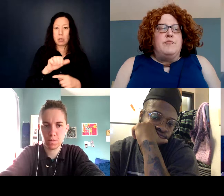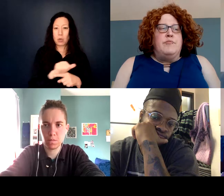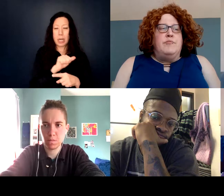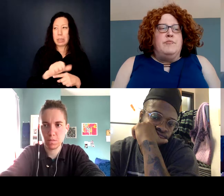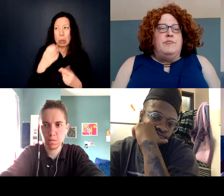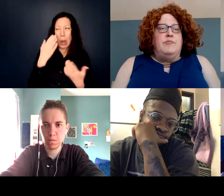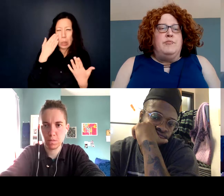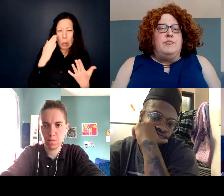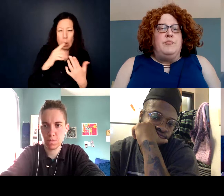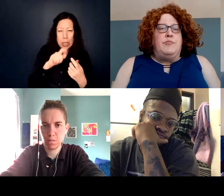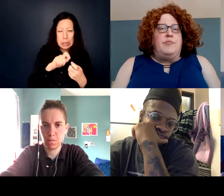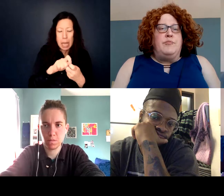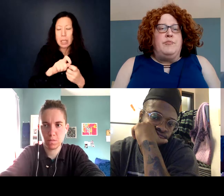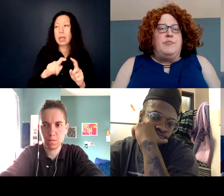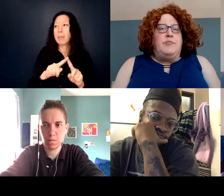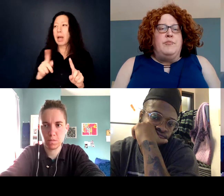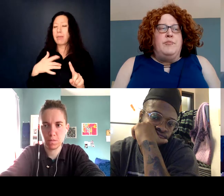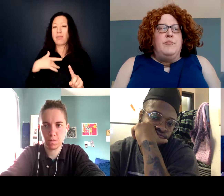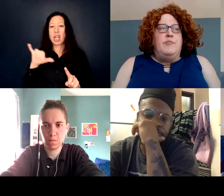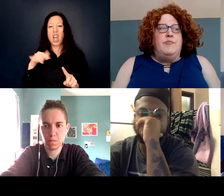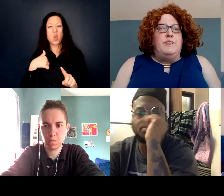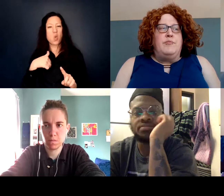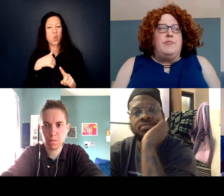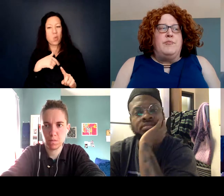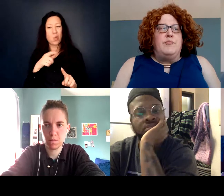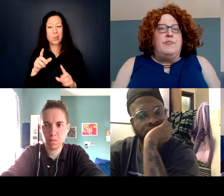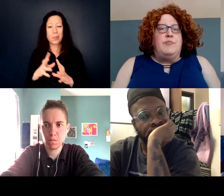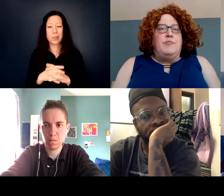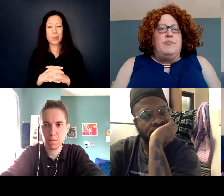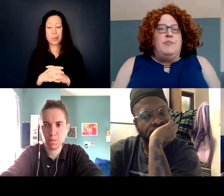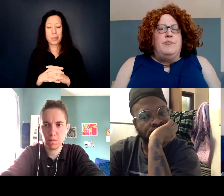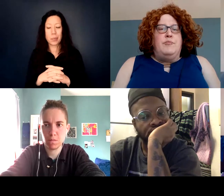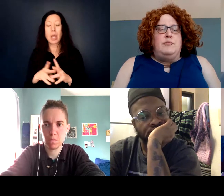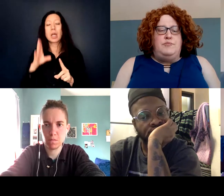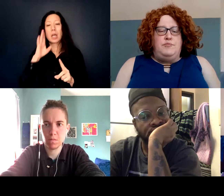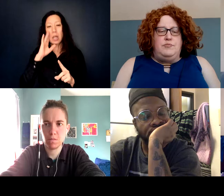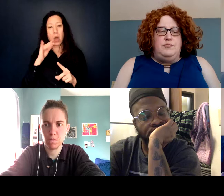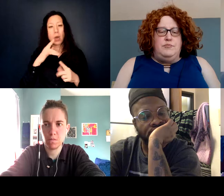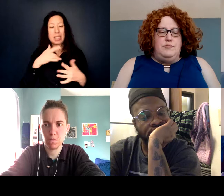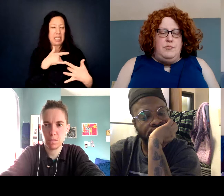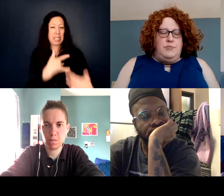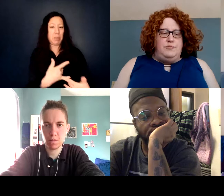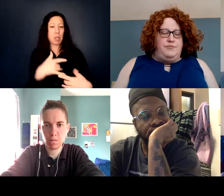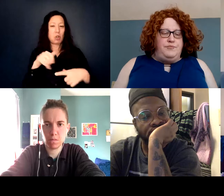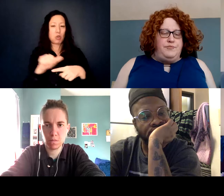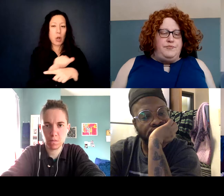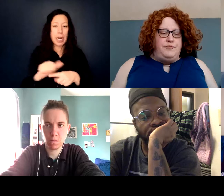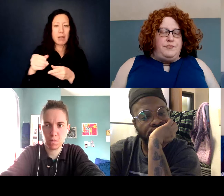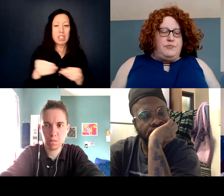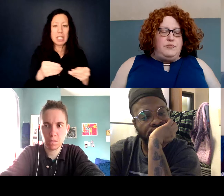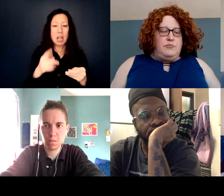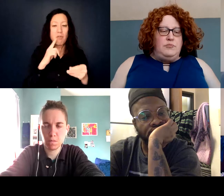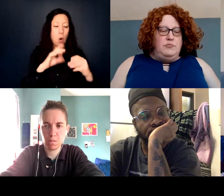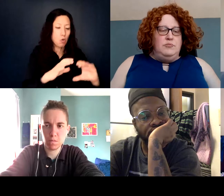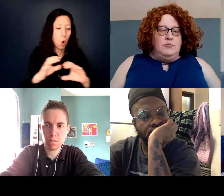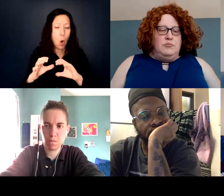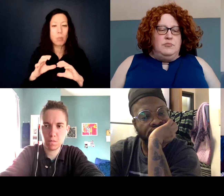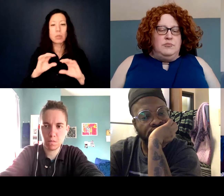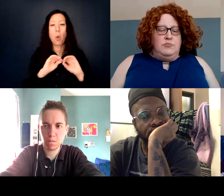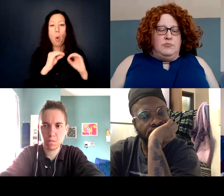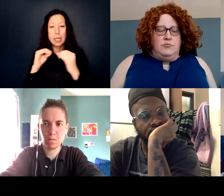of facilitating and training kind of ends for groups or organizations is like, okay, we got kind of